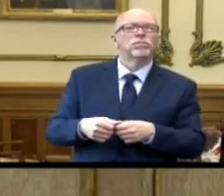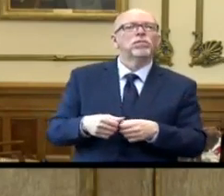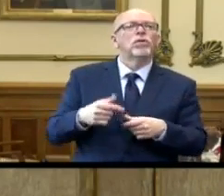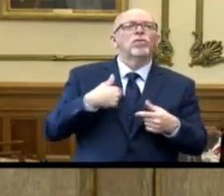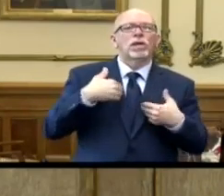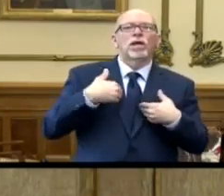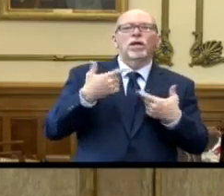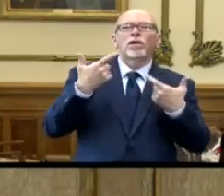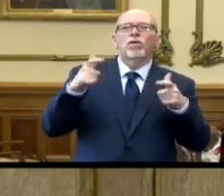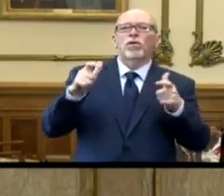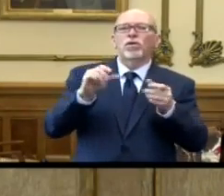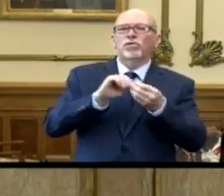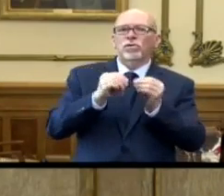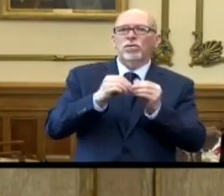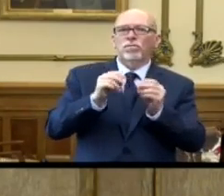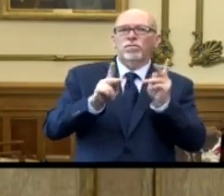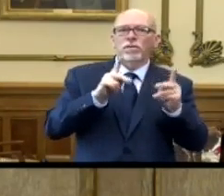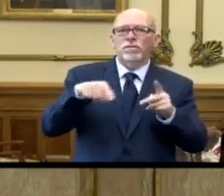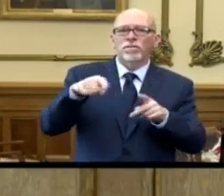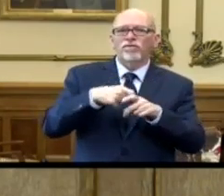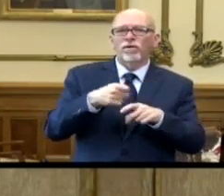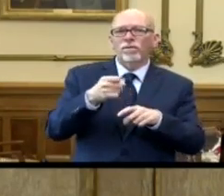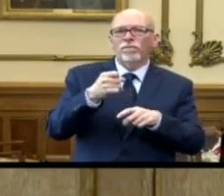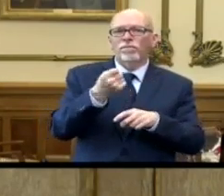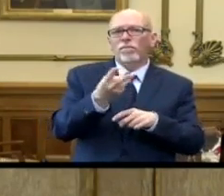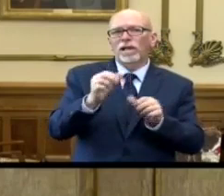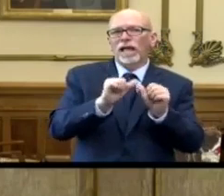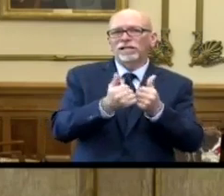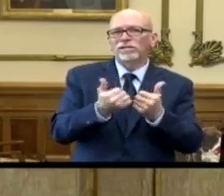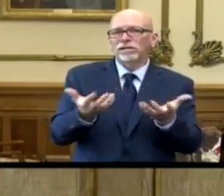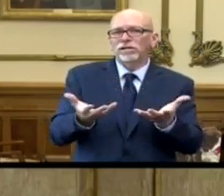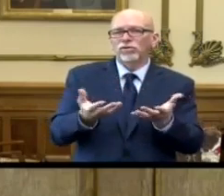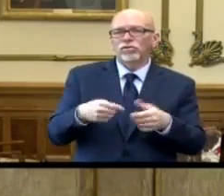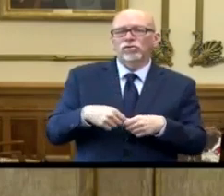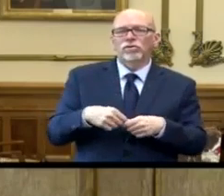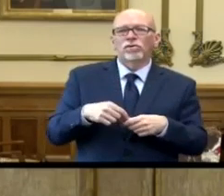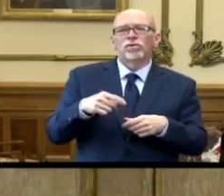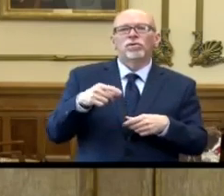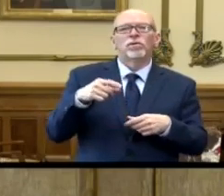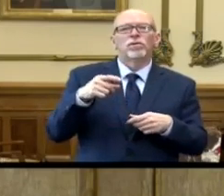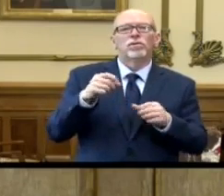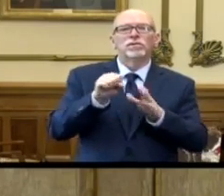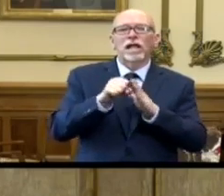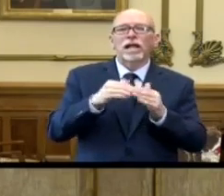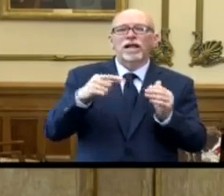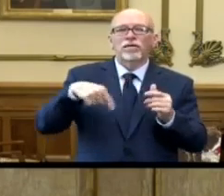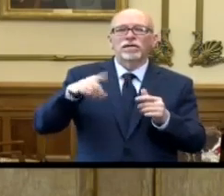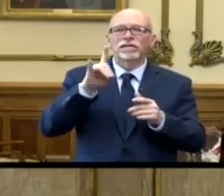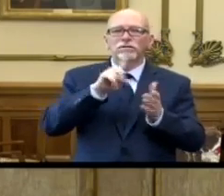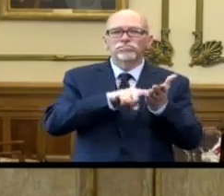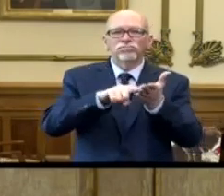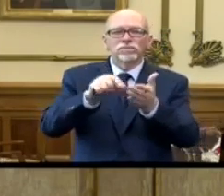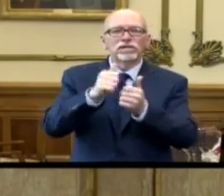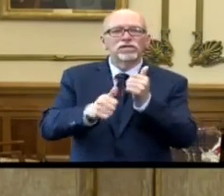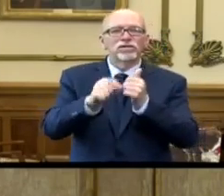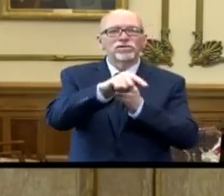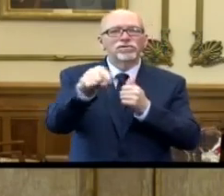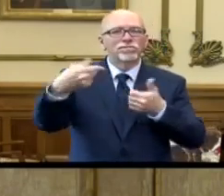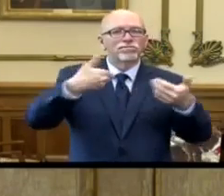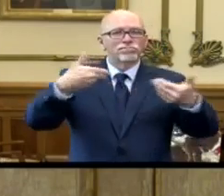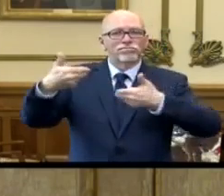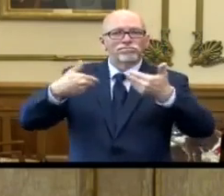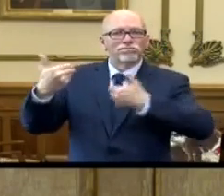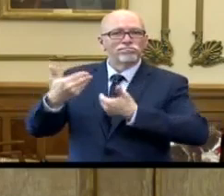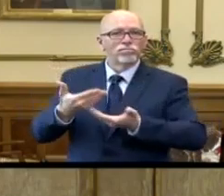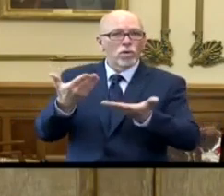we had a large group of individuals from multi-agencies here at the state level that actually looked at each of those